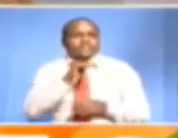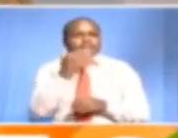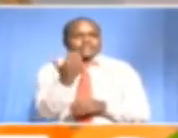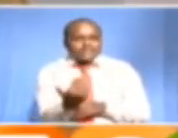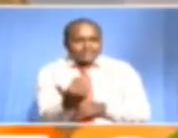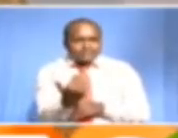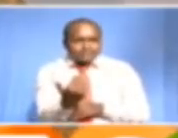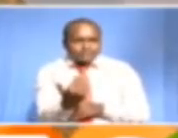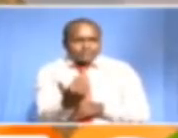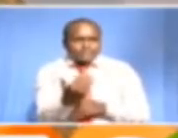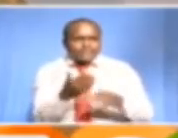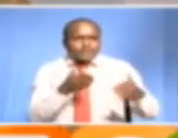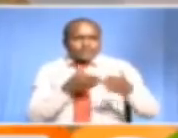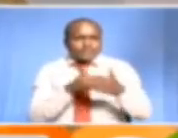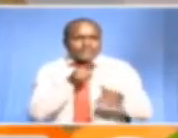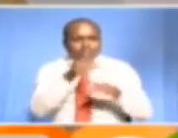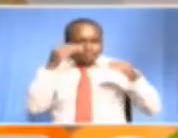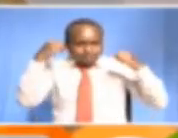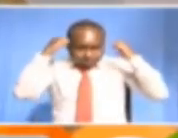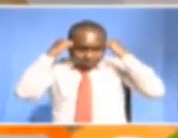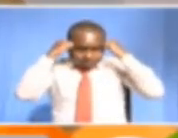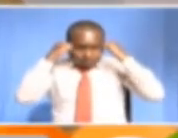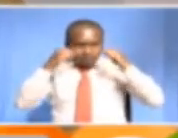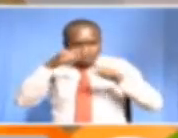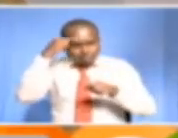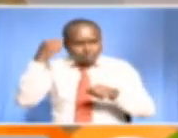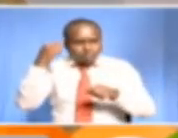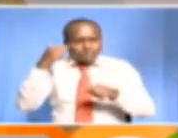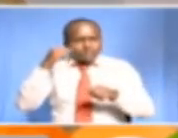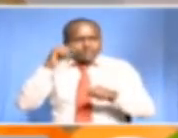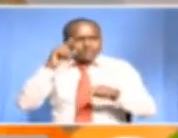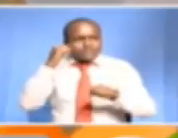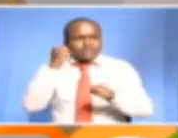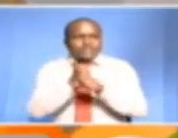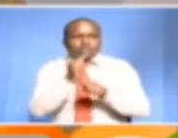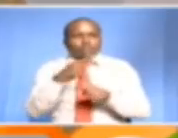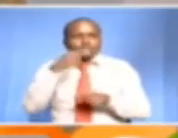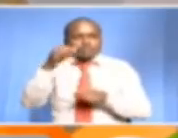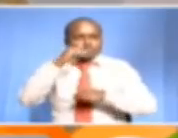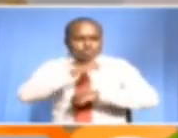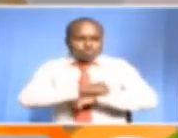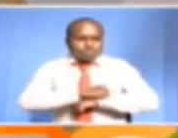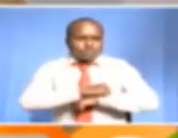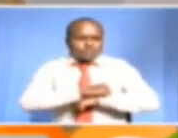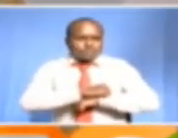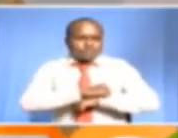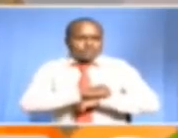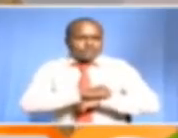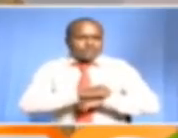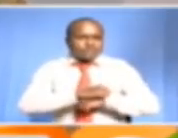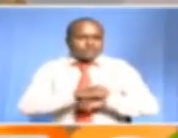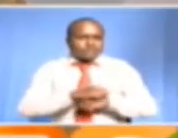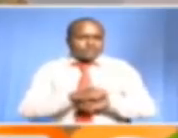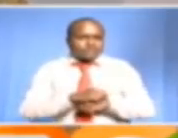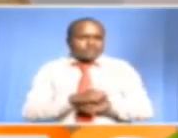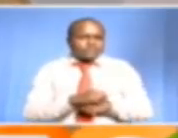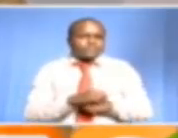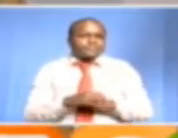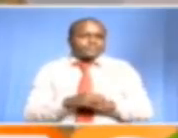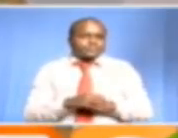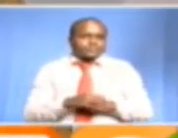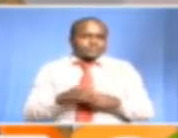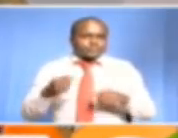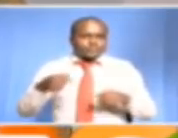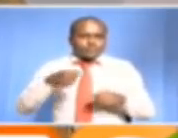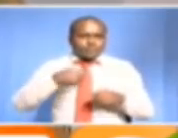are denying that child education, right. because that child does not go to school. That child is usually the last to go. Let me tell you, in research, we